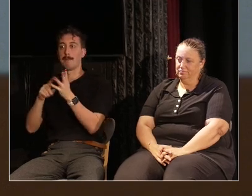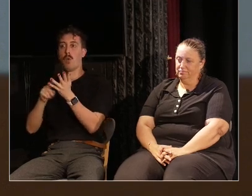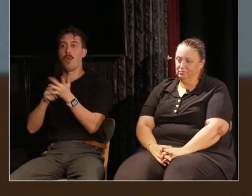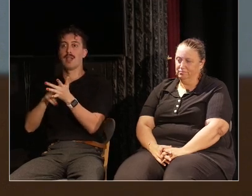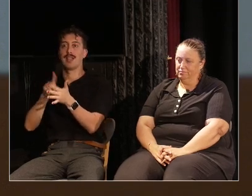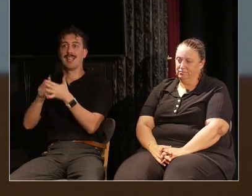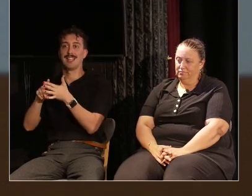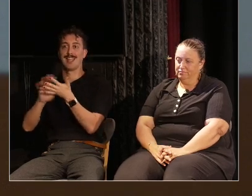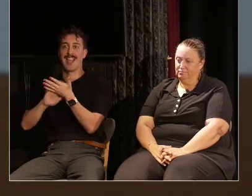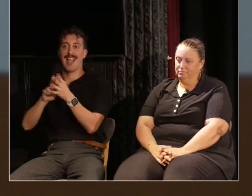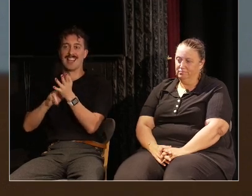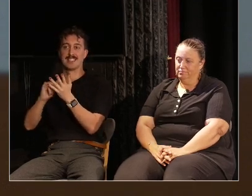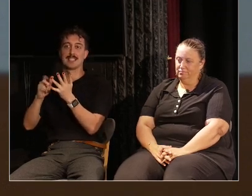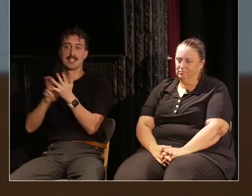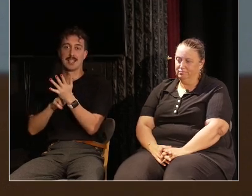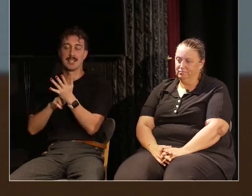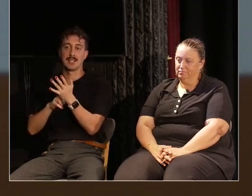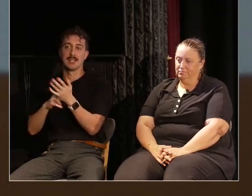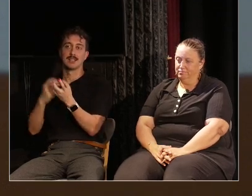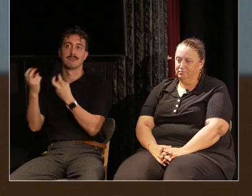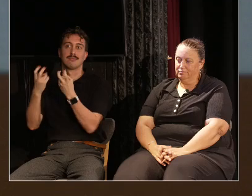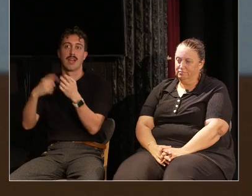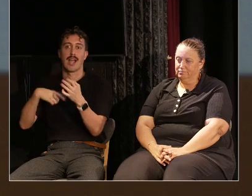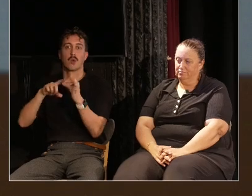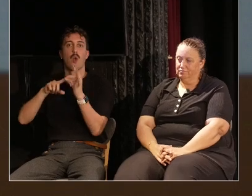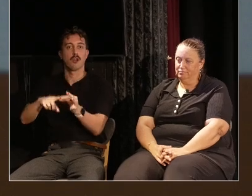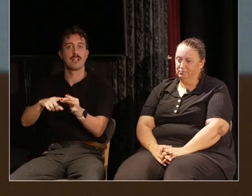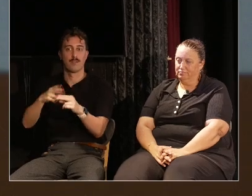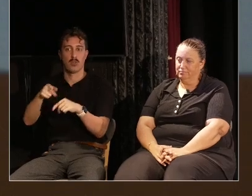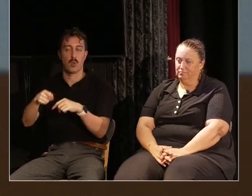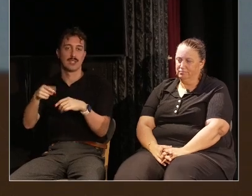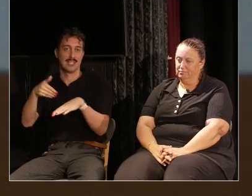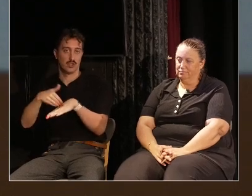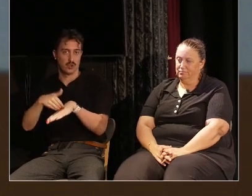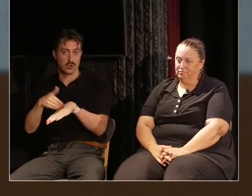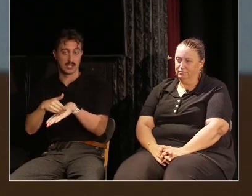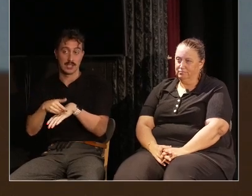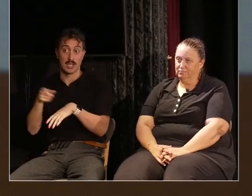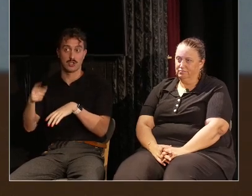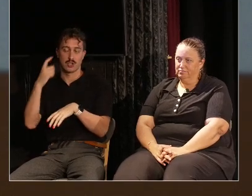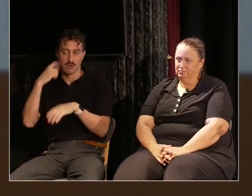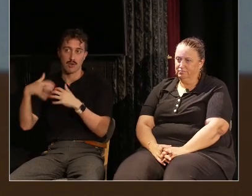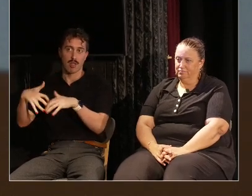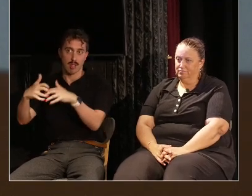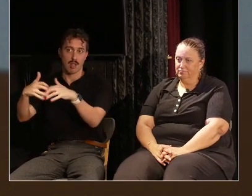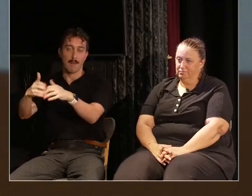into these issues in the Senate, which she's sought to establish multiple times, and I'm pleased that senators have voted